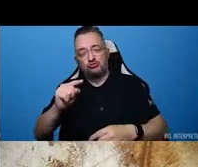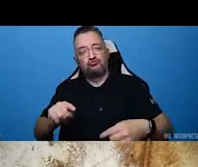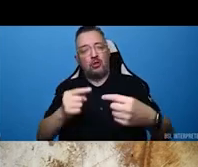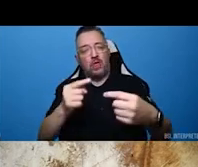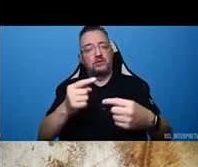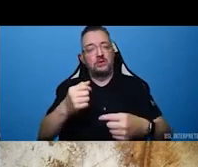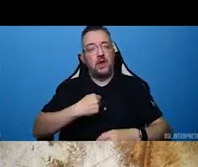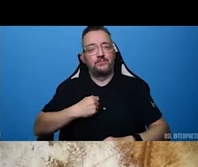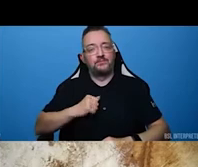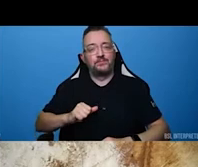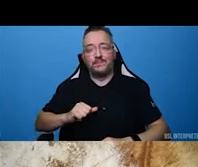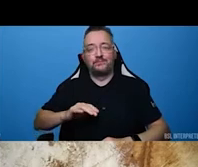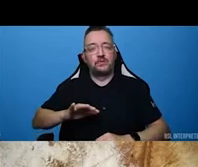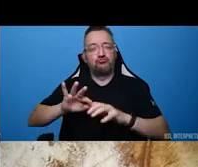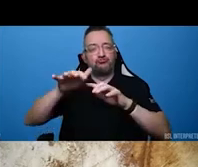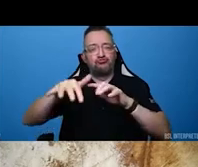lives.